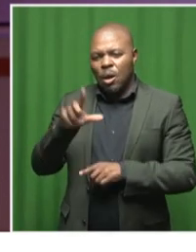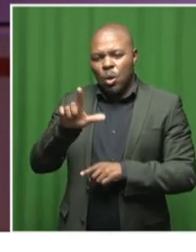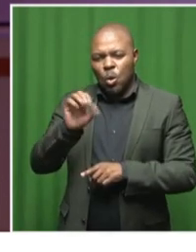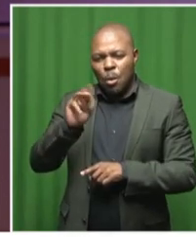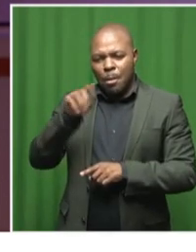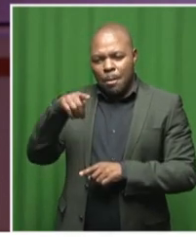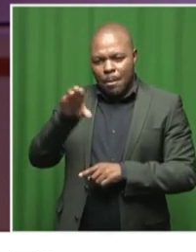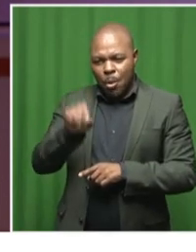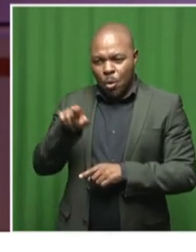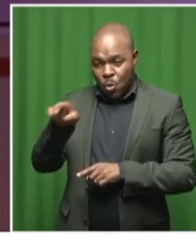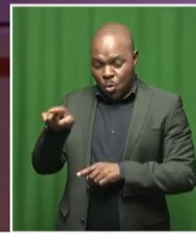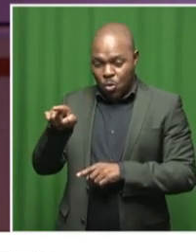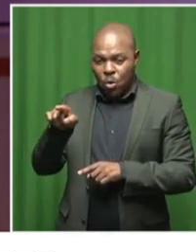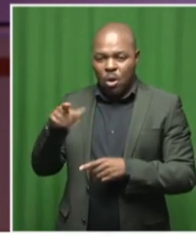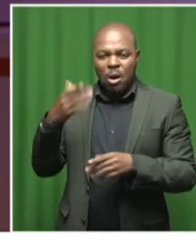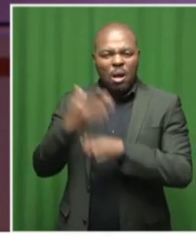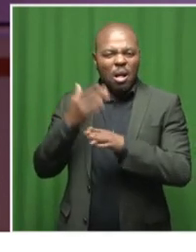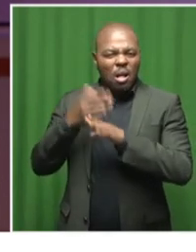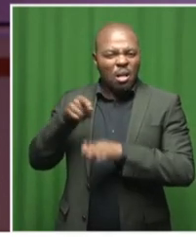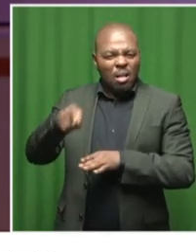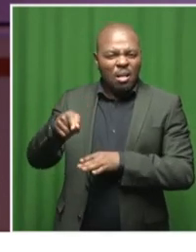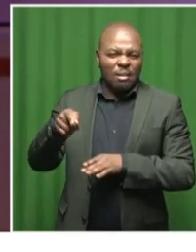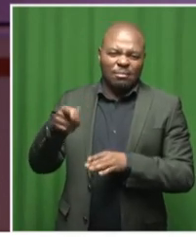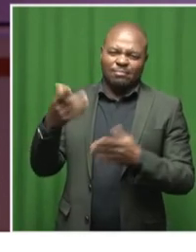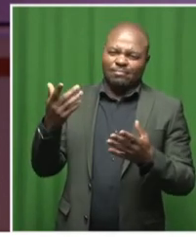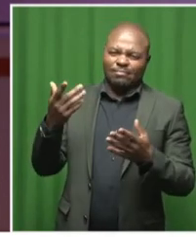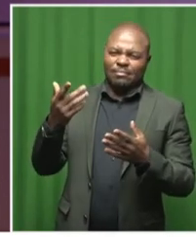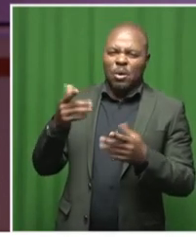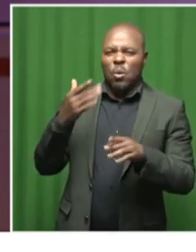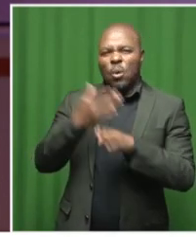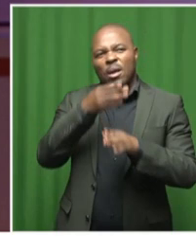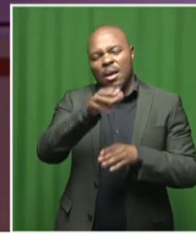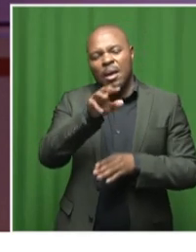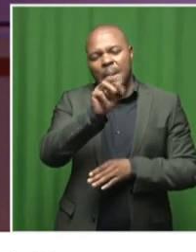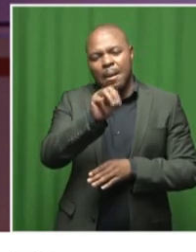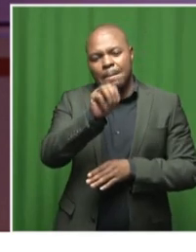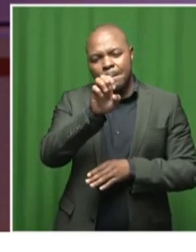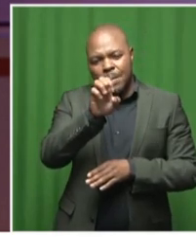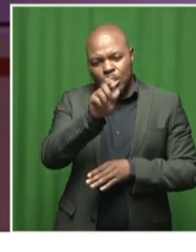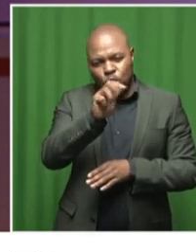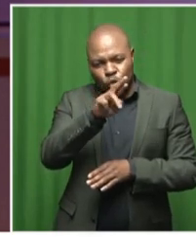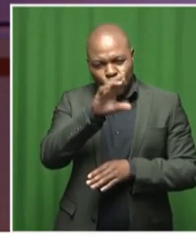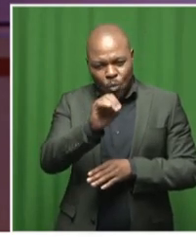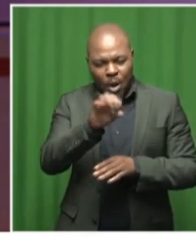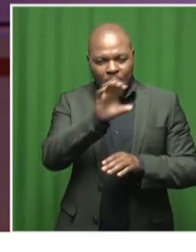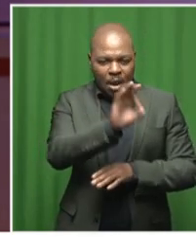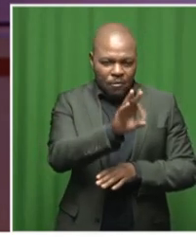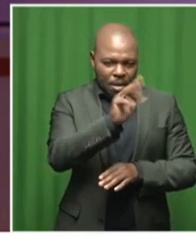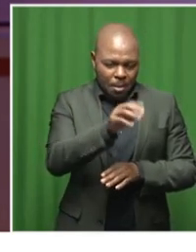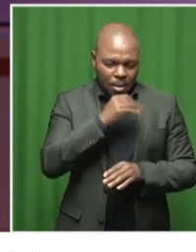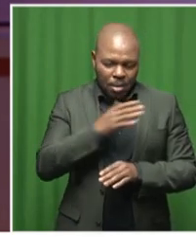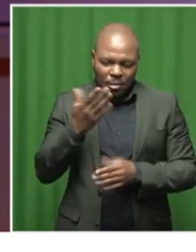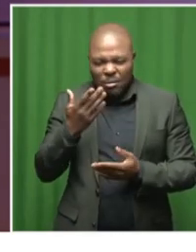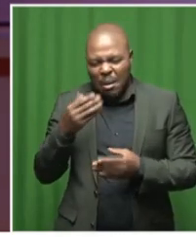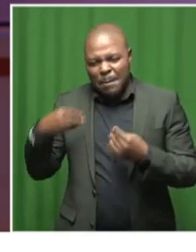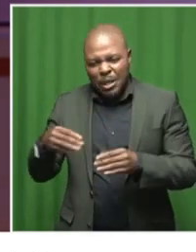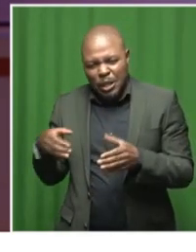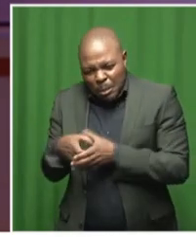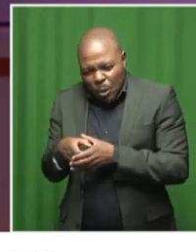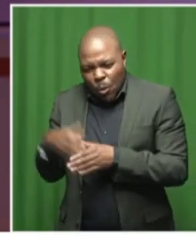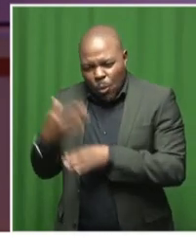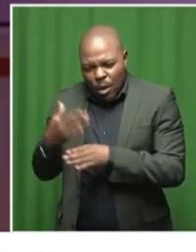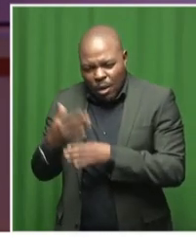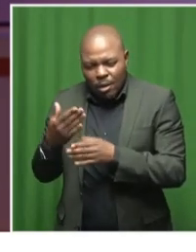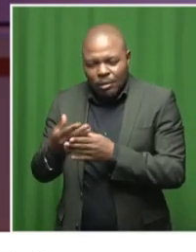Wing Republic, used to work for Metro FM, but decided to start a side hustle at LoCrate and sell